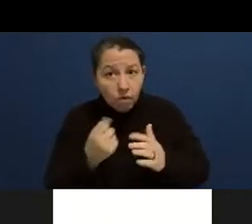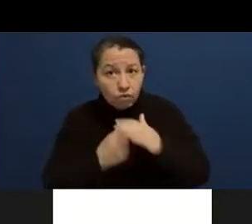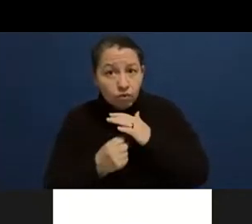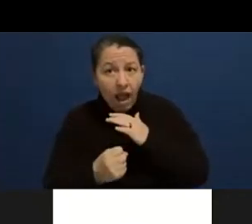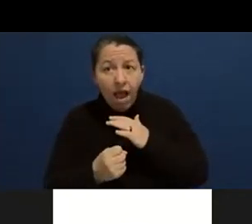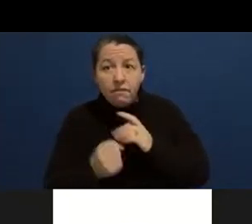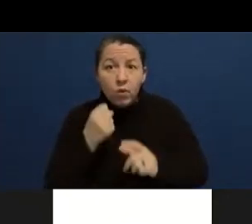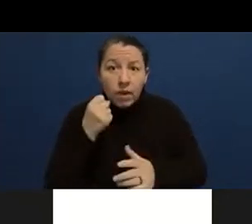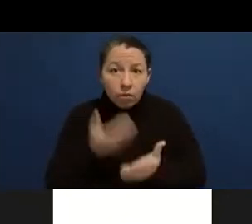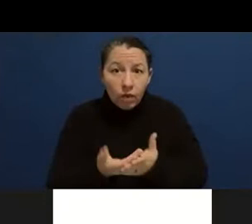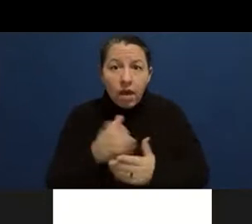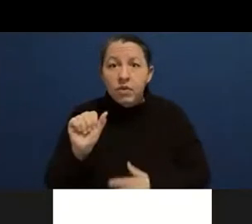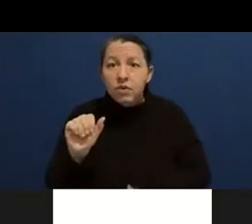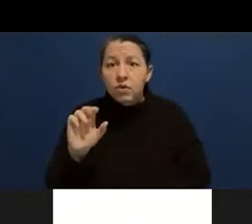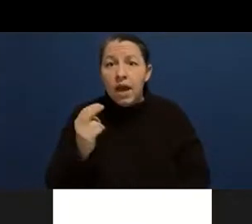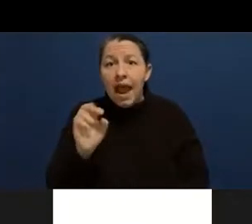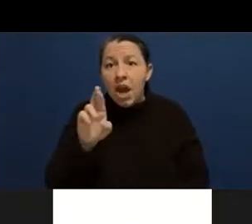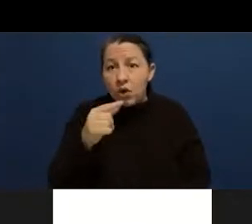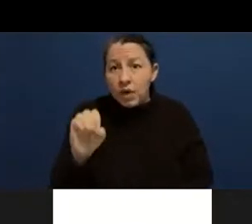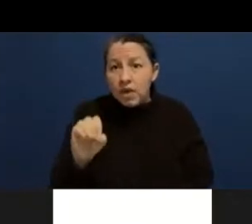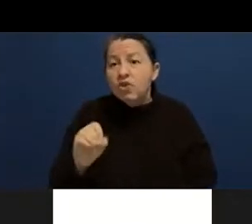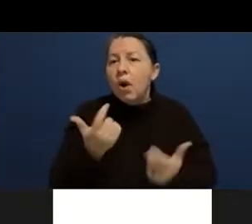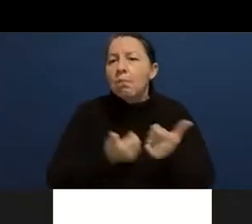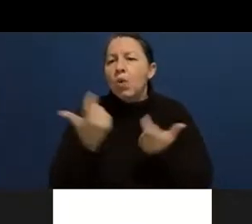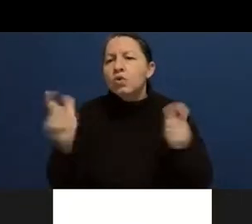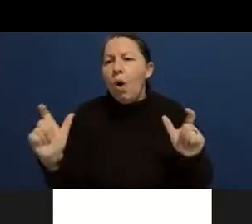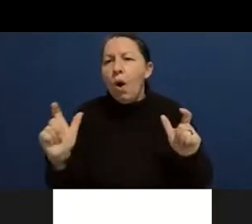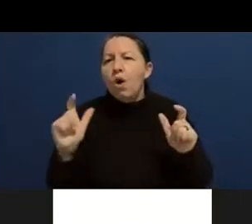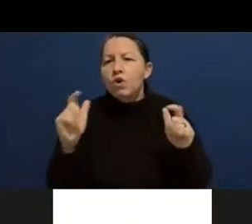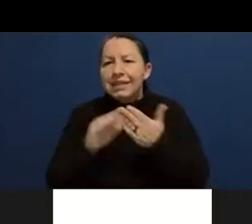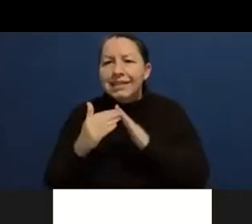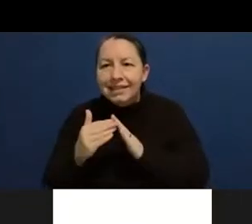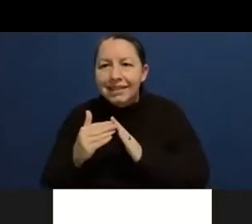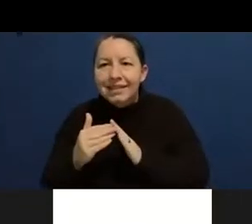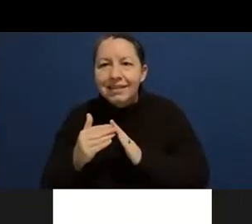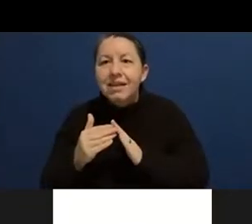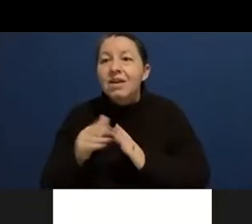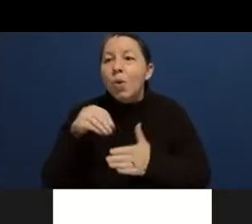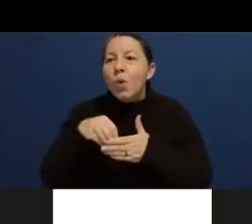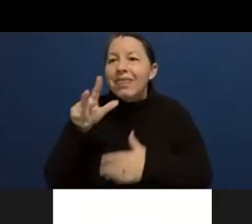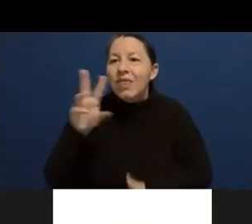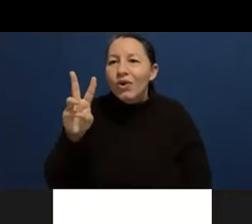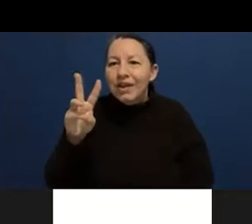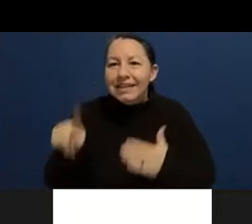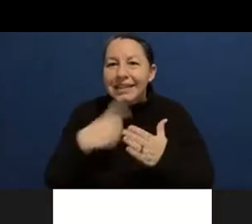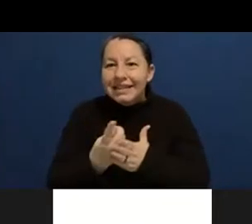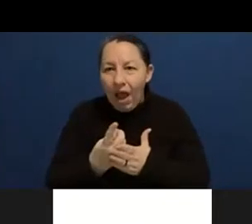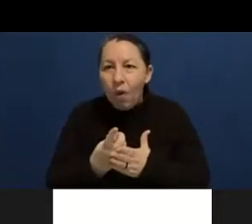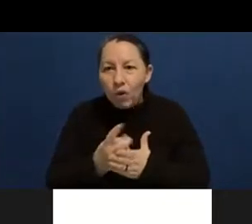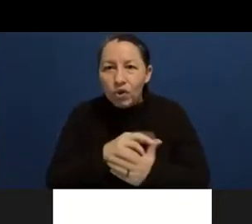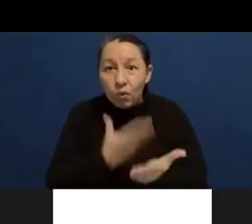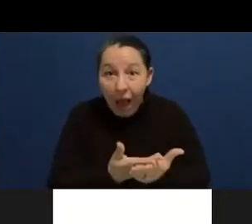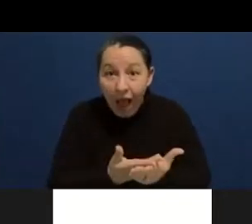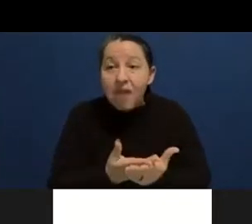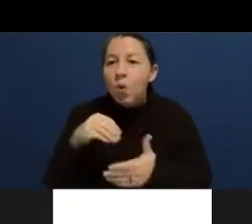is our biggest urban community, is within 36 hours. They'll be contacted by a trafficker.